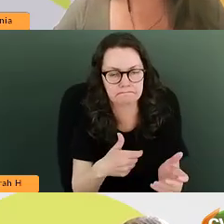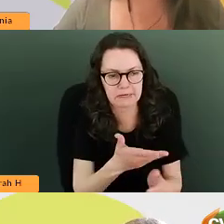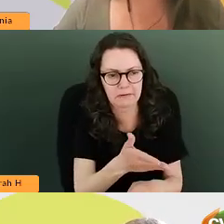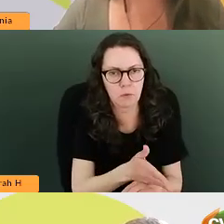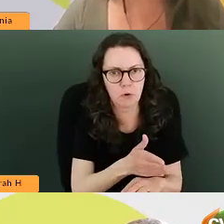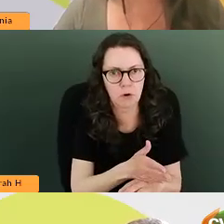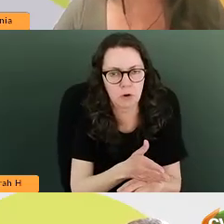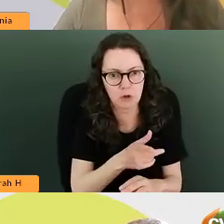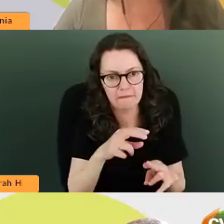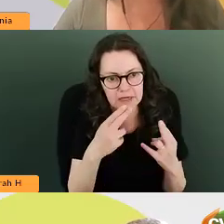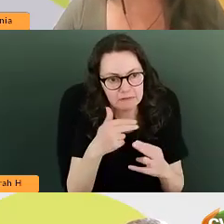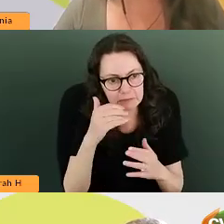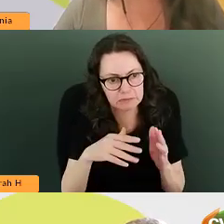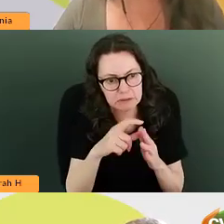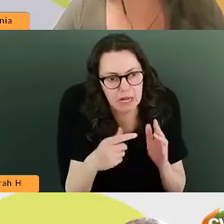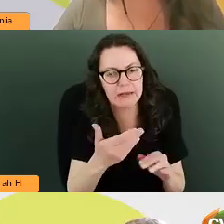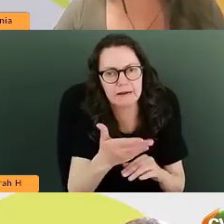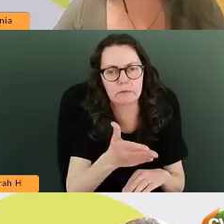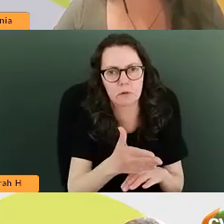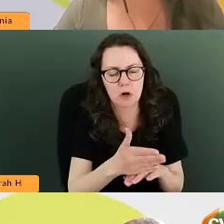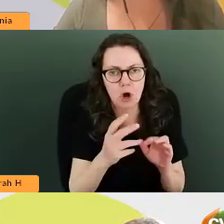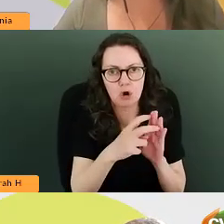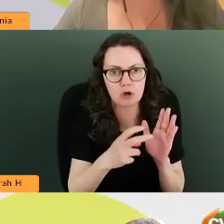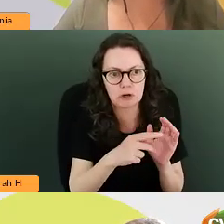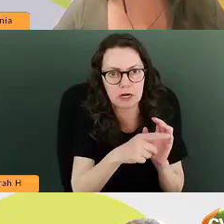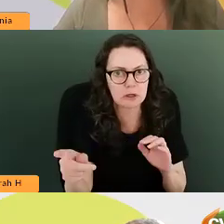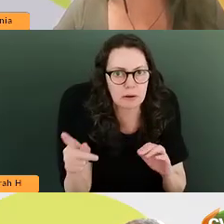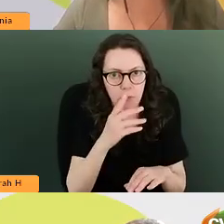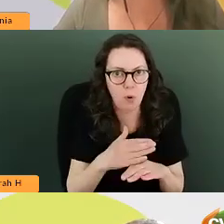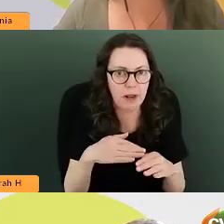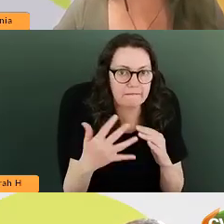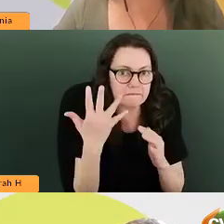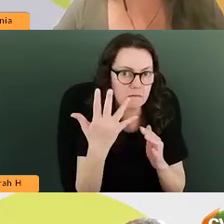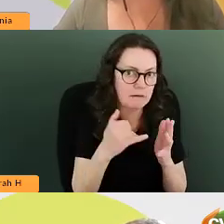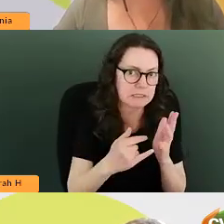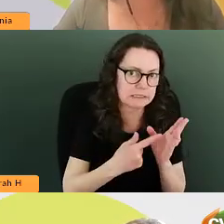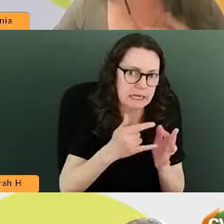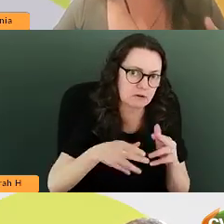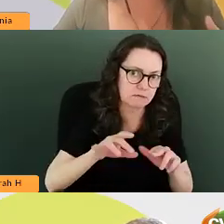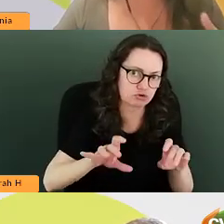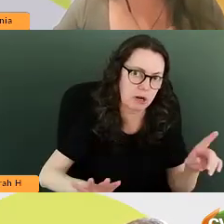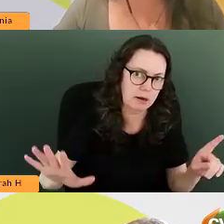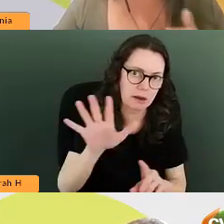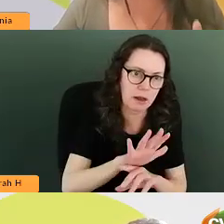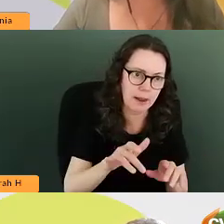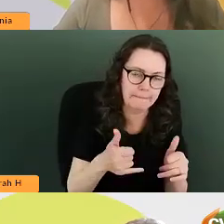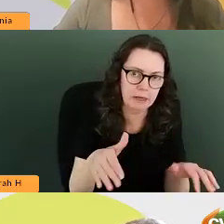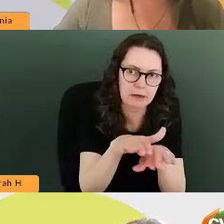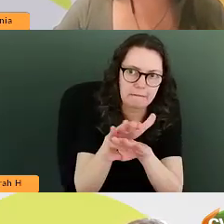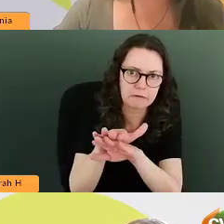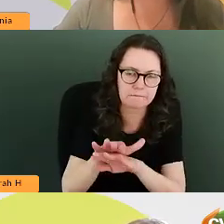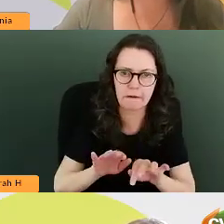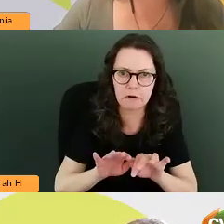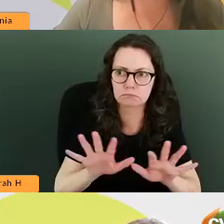of disability. And our contractors were spread across 5 states. So we have a really good